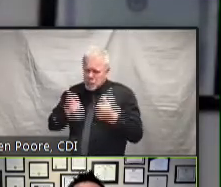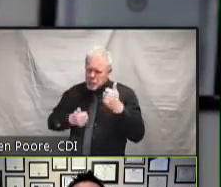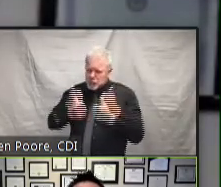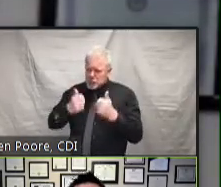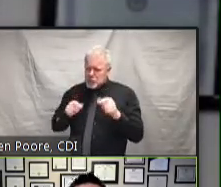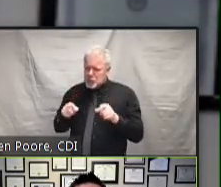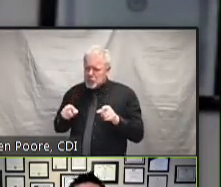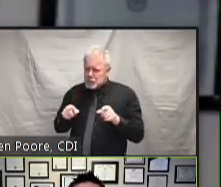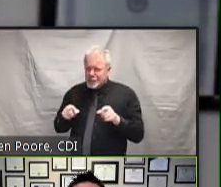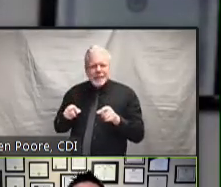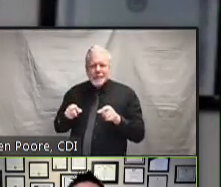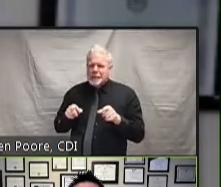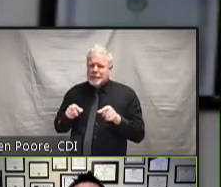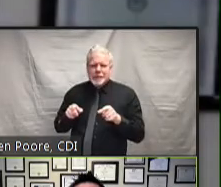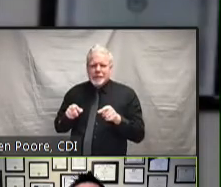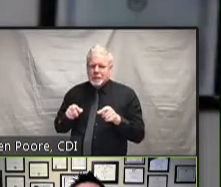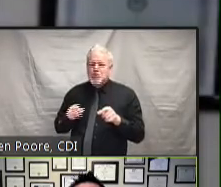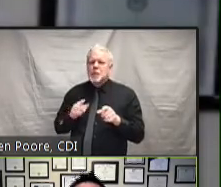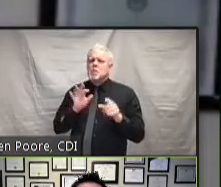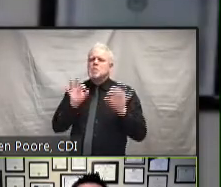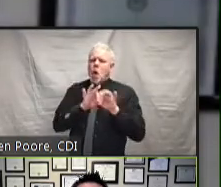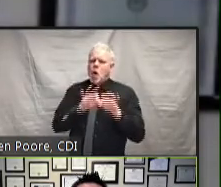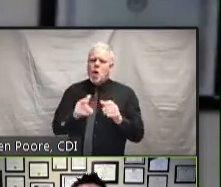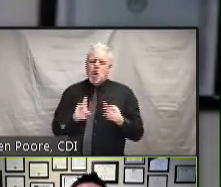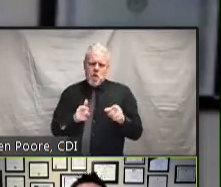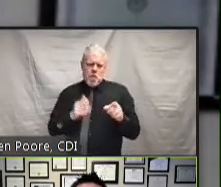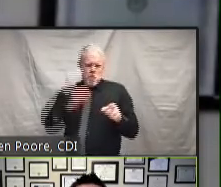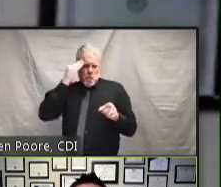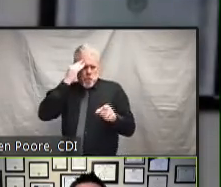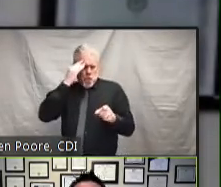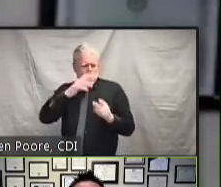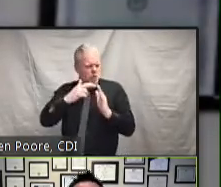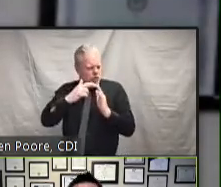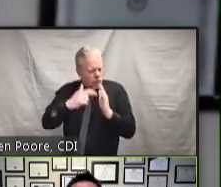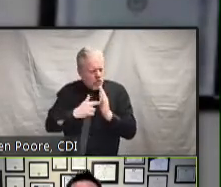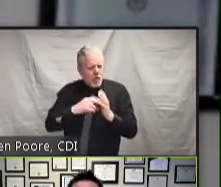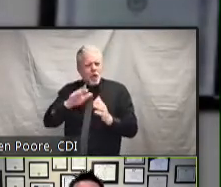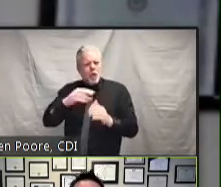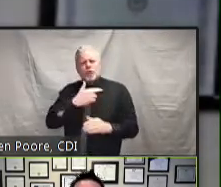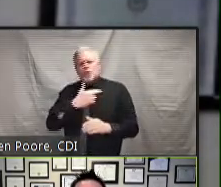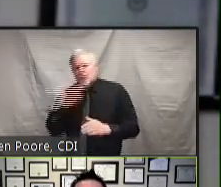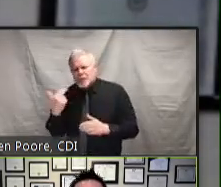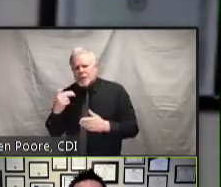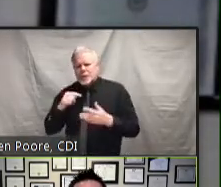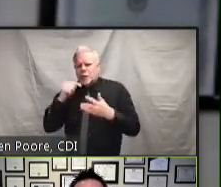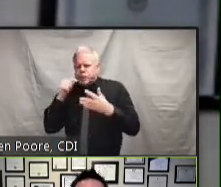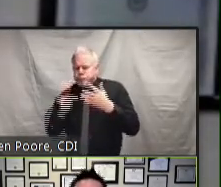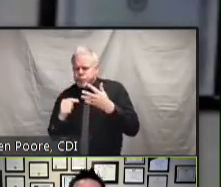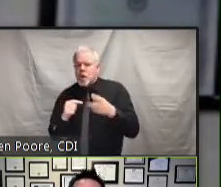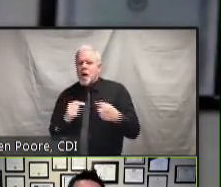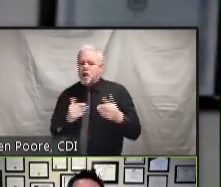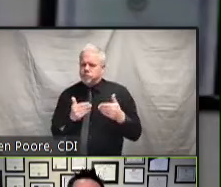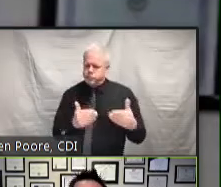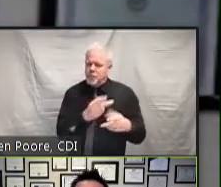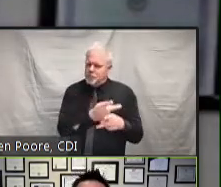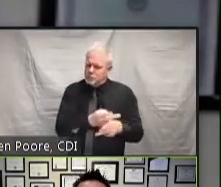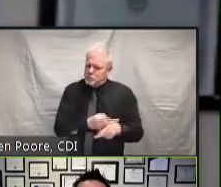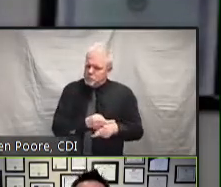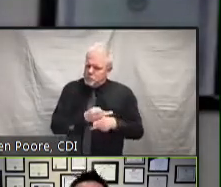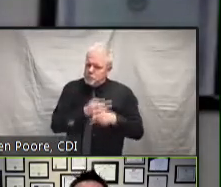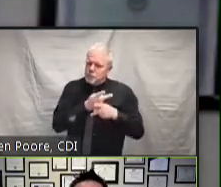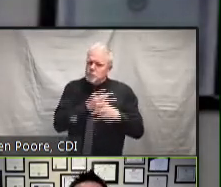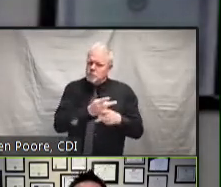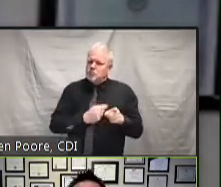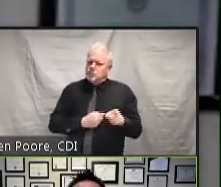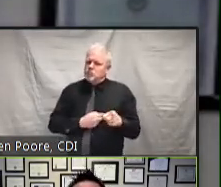closer contact type situations. I've asked the schools to consider if they would like to do voluntary testing, and some have indicated that they